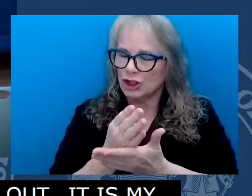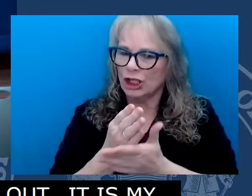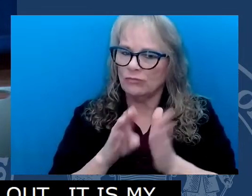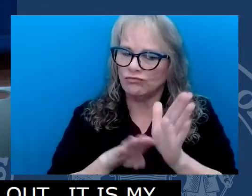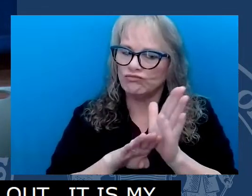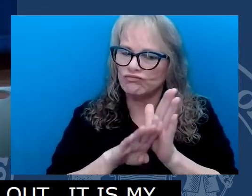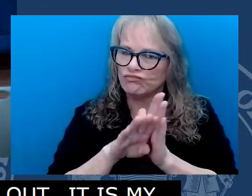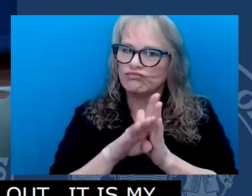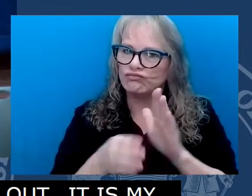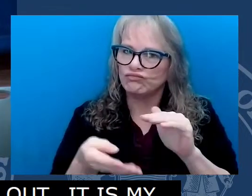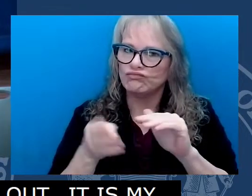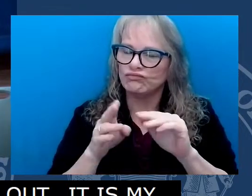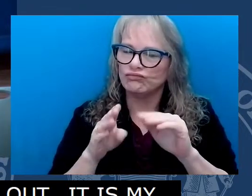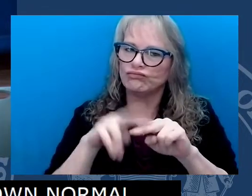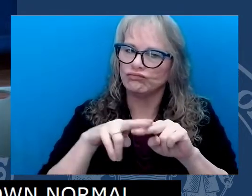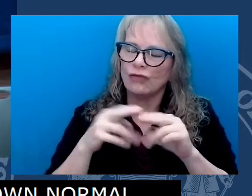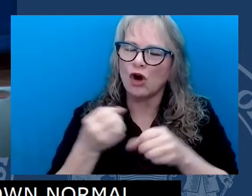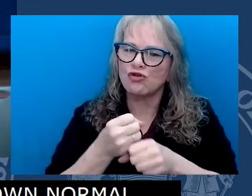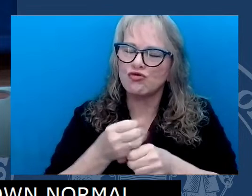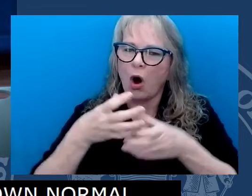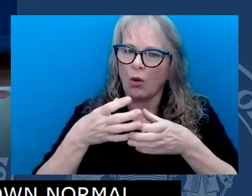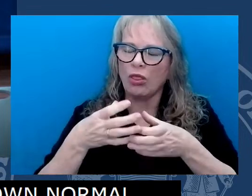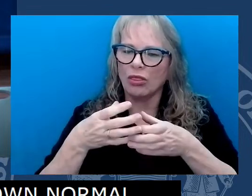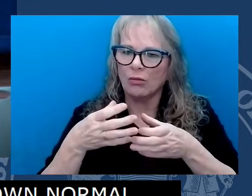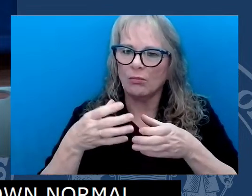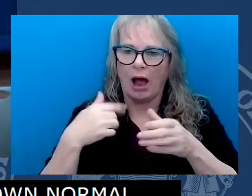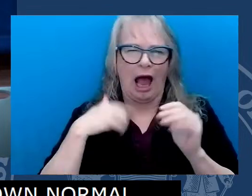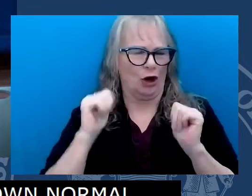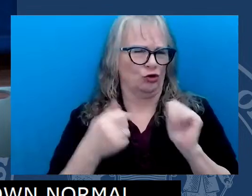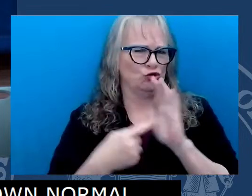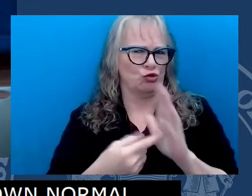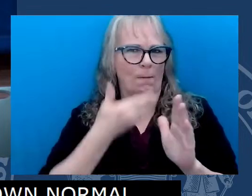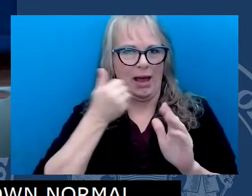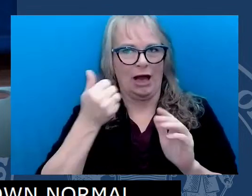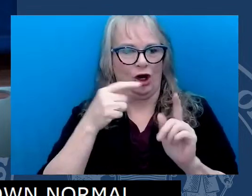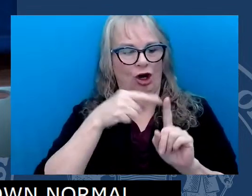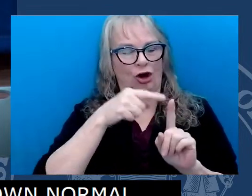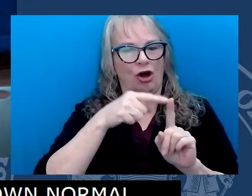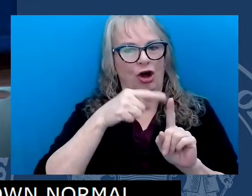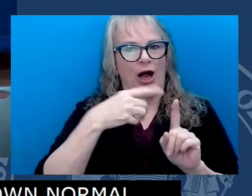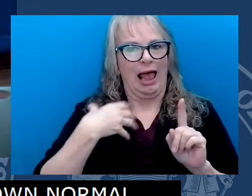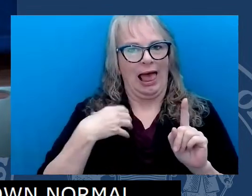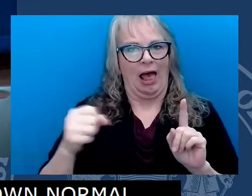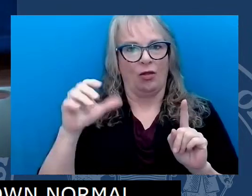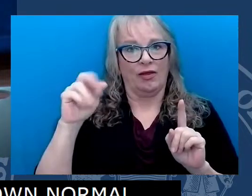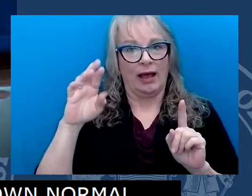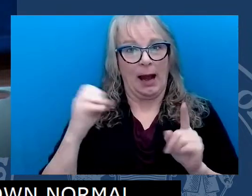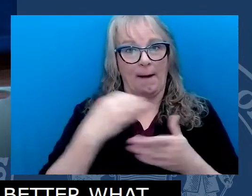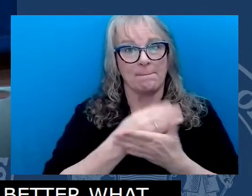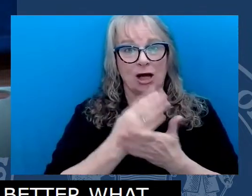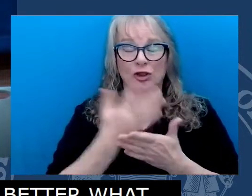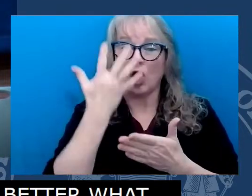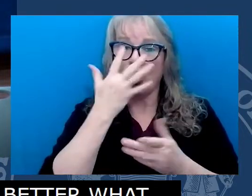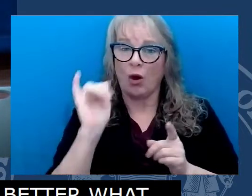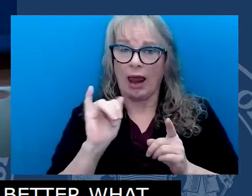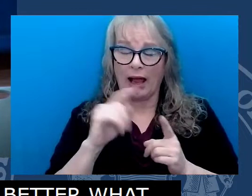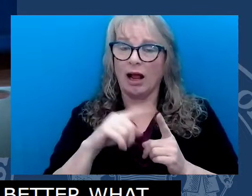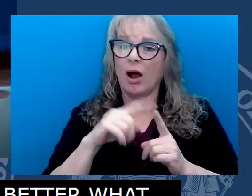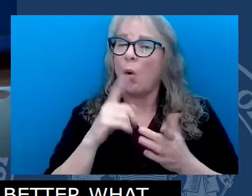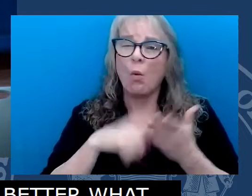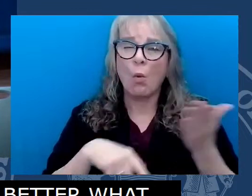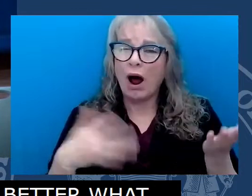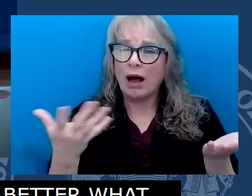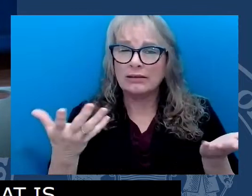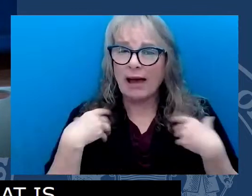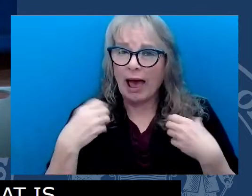for you better what healthcare budget growth looks like. And what is healthcare for the state?